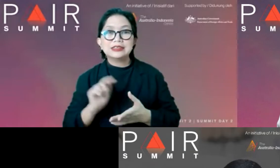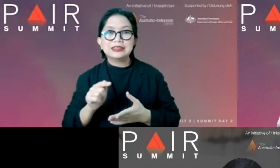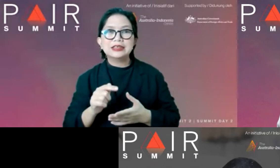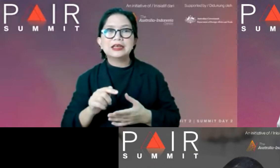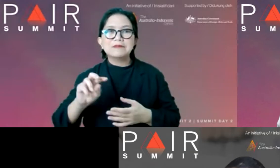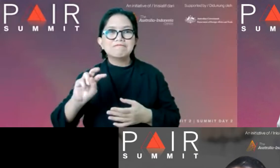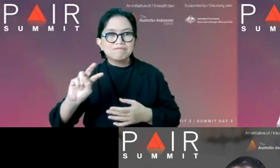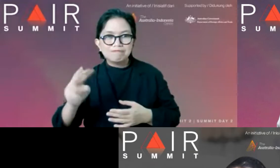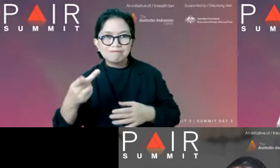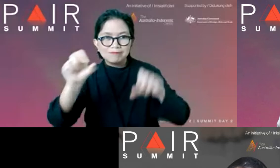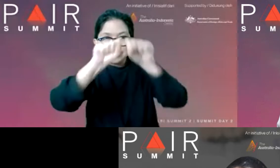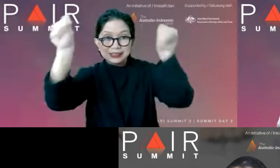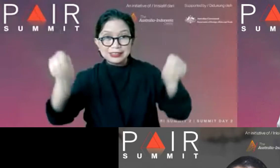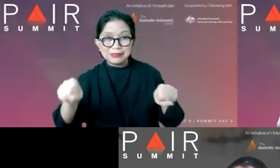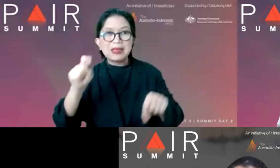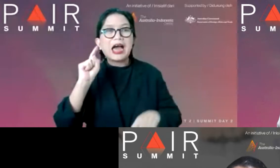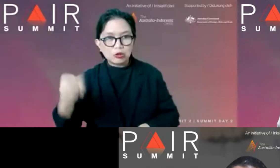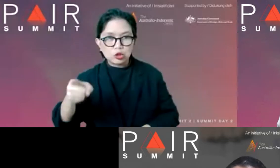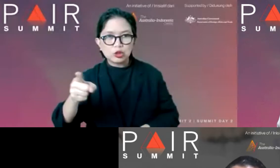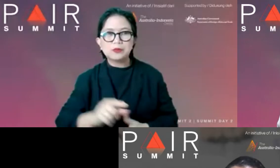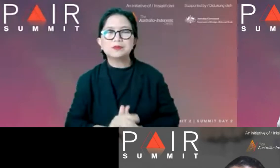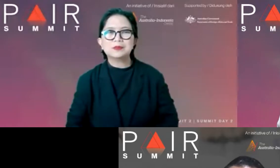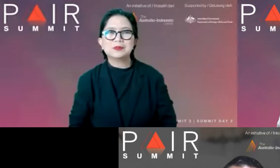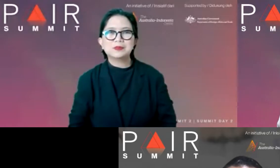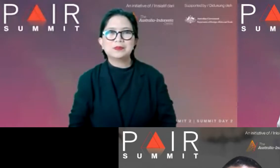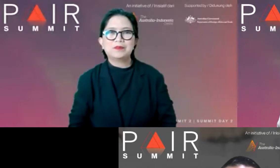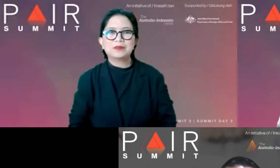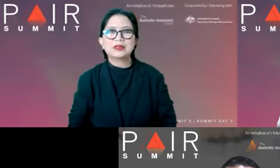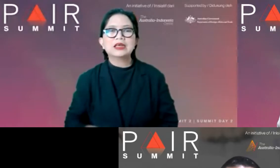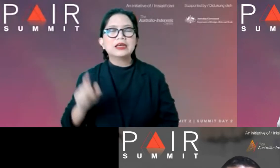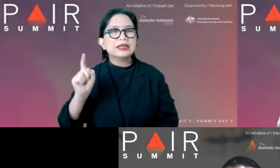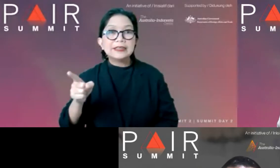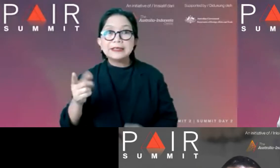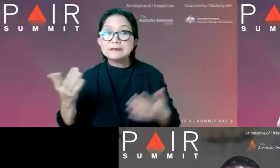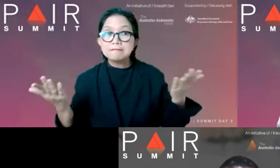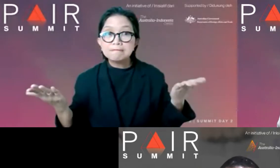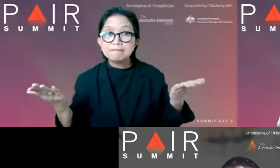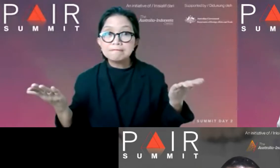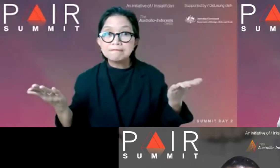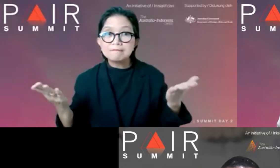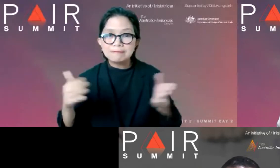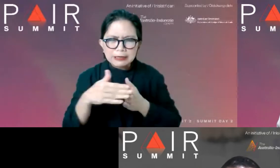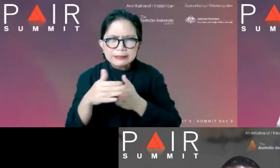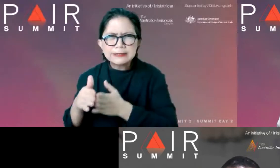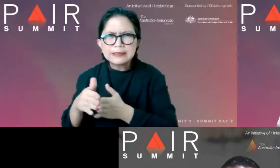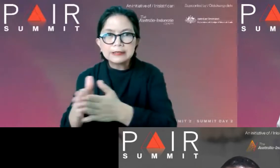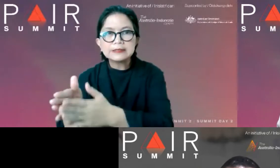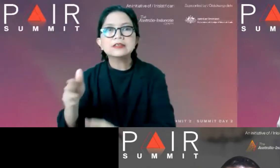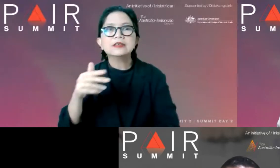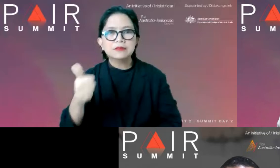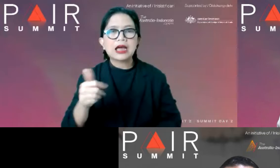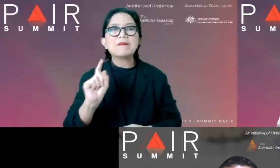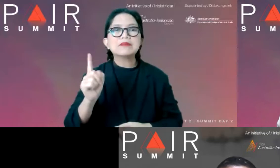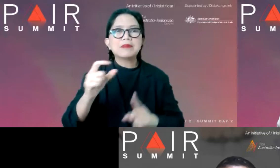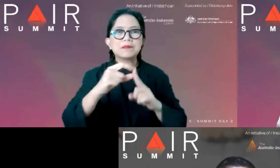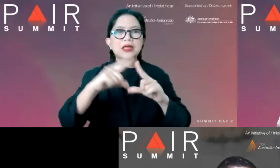other point I thought, and why this is so strategic, that with PAIR working together across Indonesian and Australian